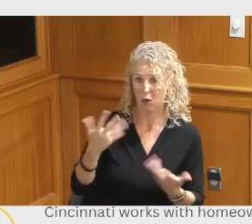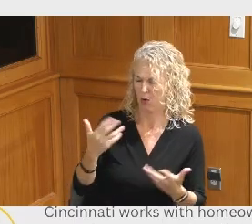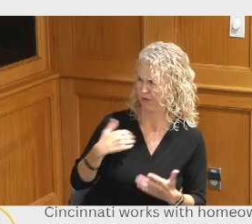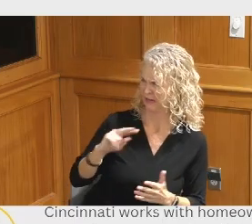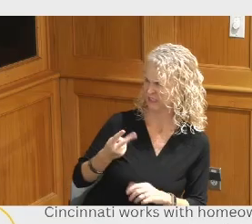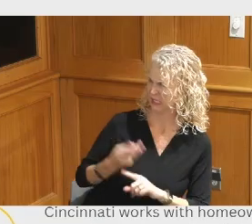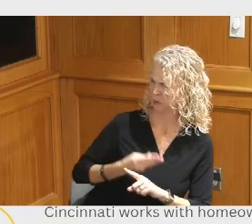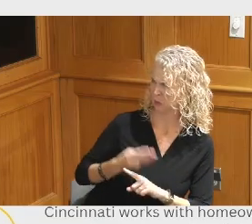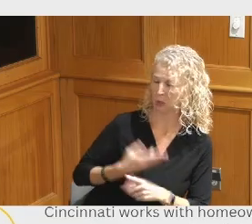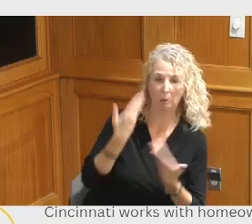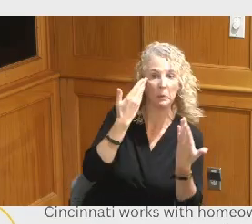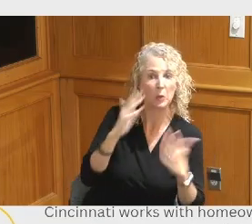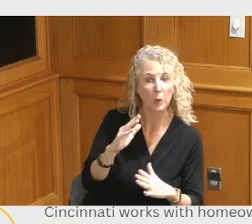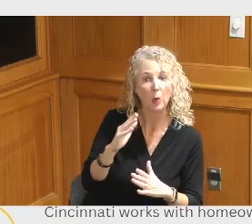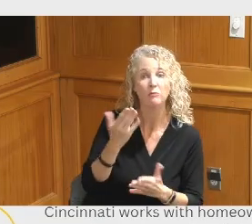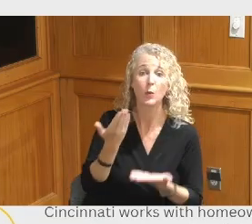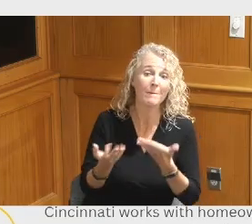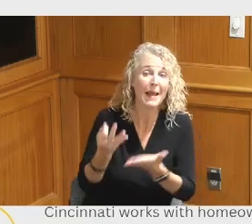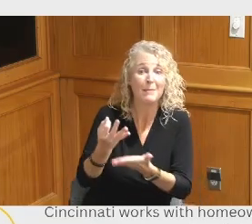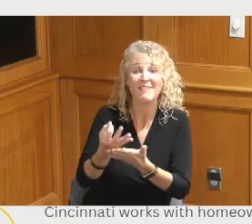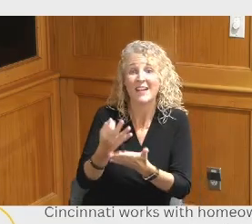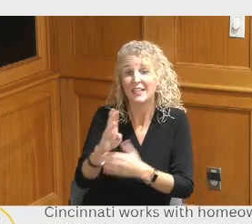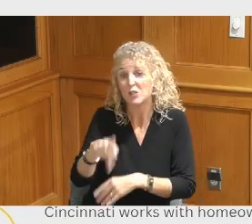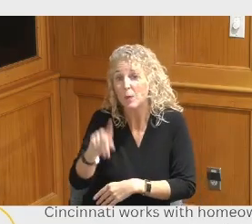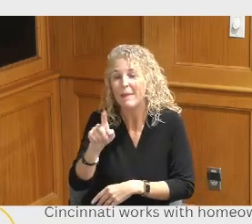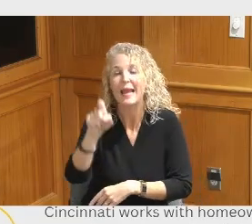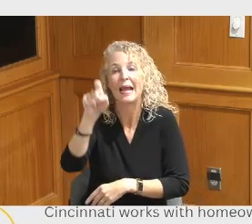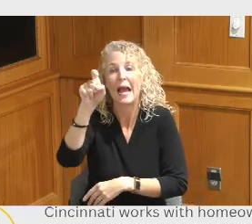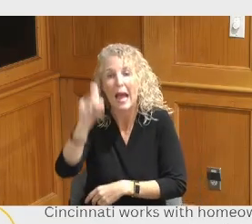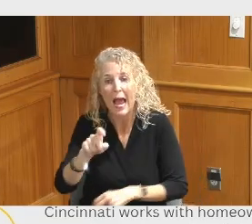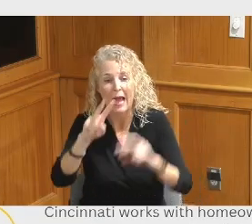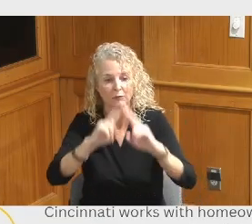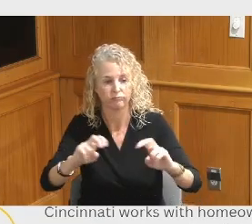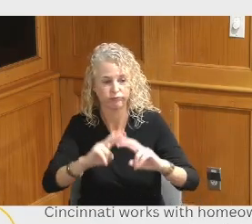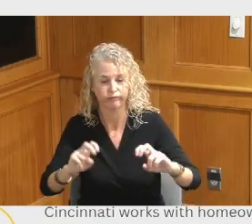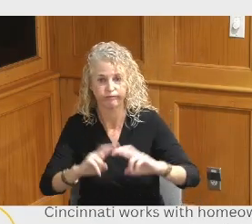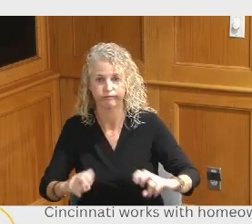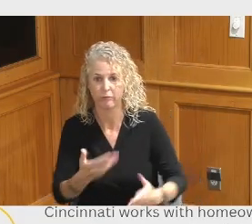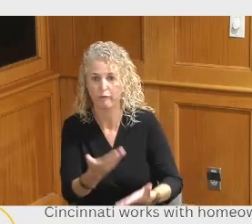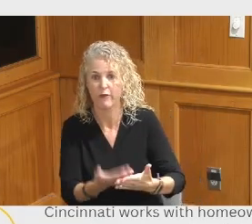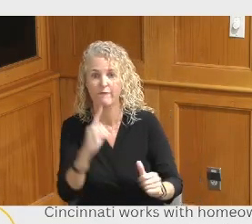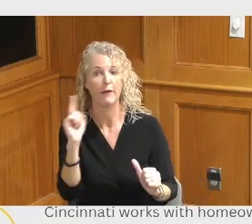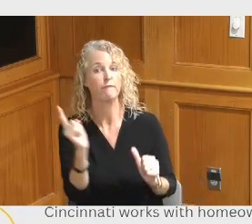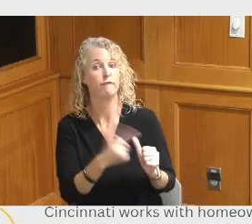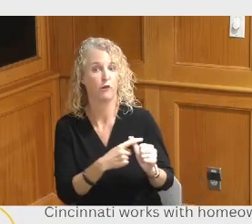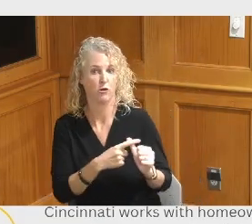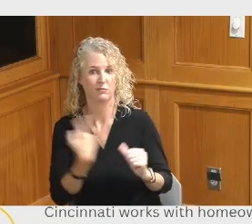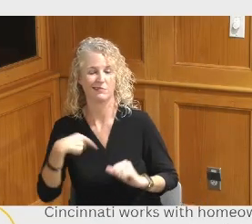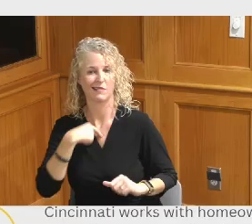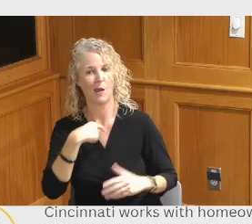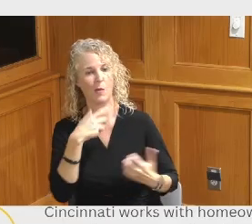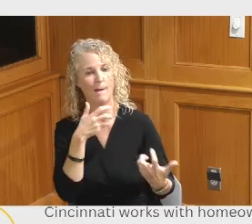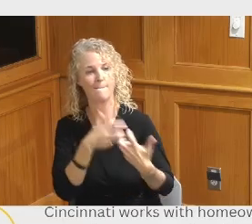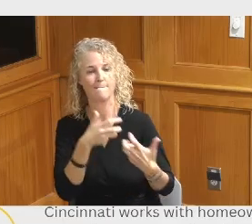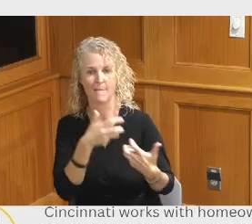some things that the financial institution has to do to verify to make sure that we're meeting eligibility.